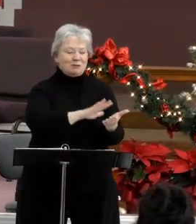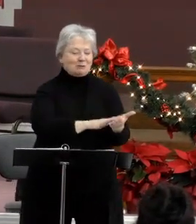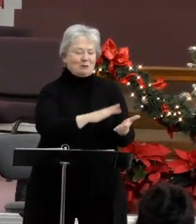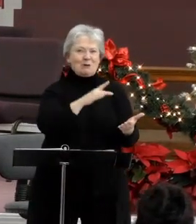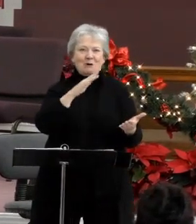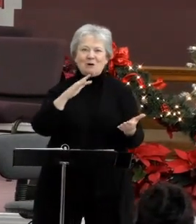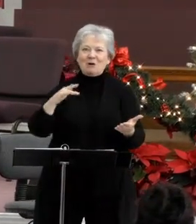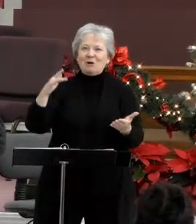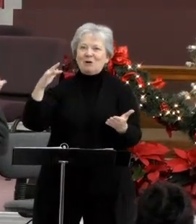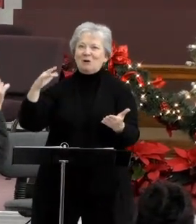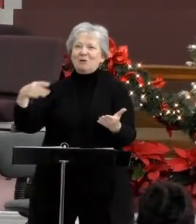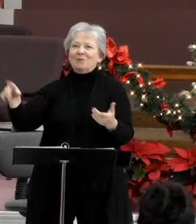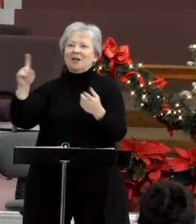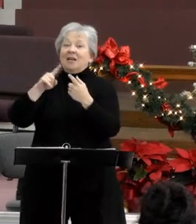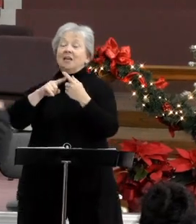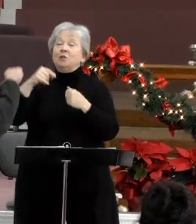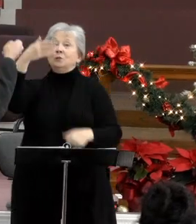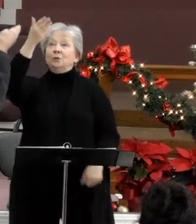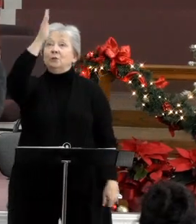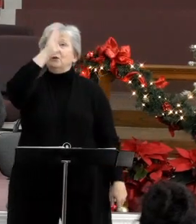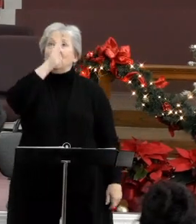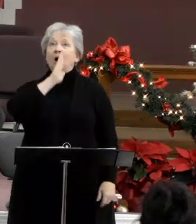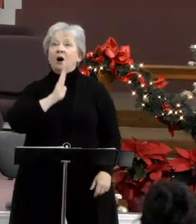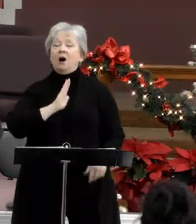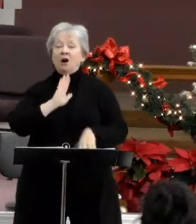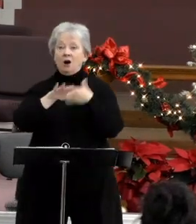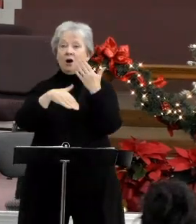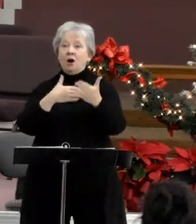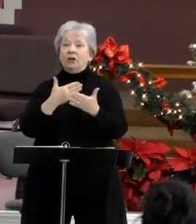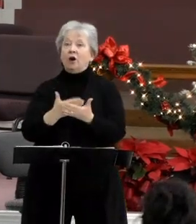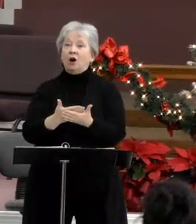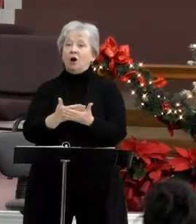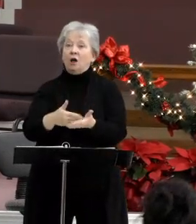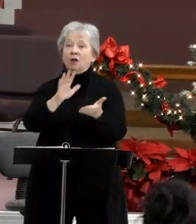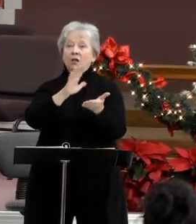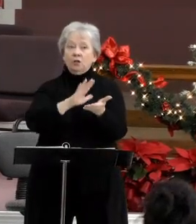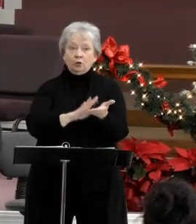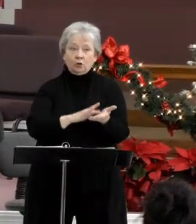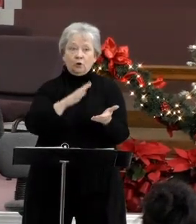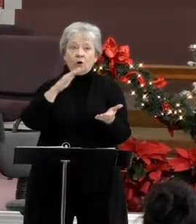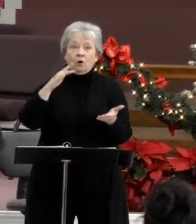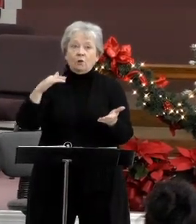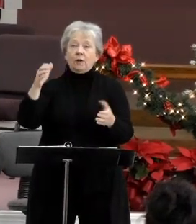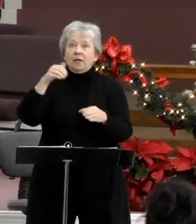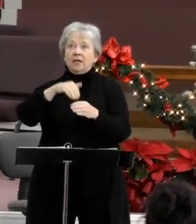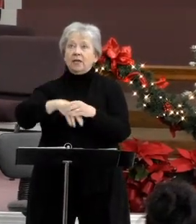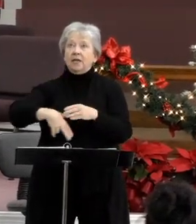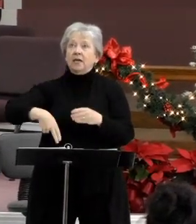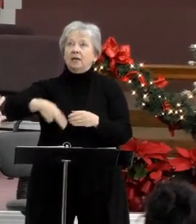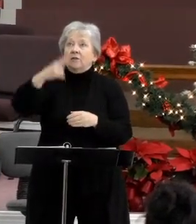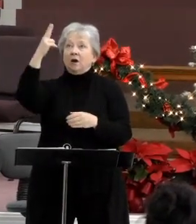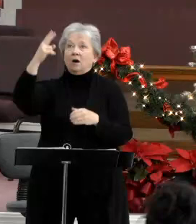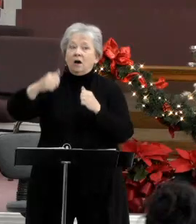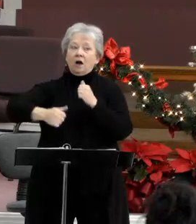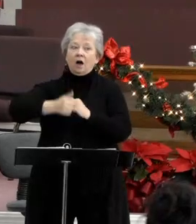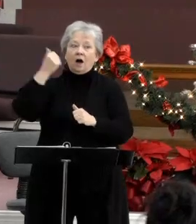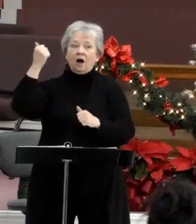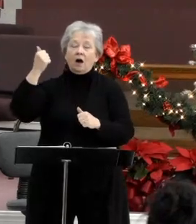above. Glory to God, oh, glory in